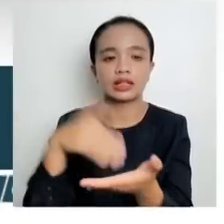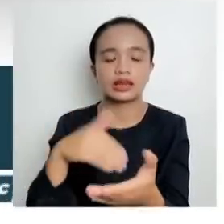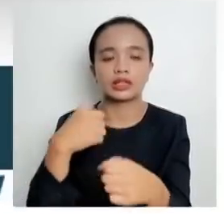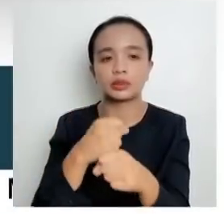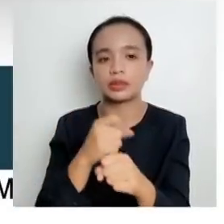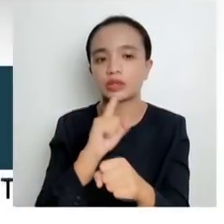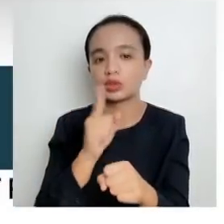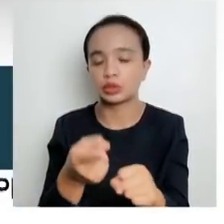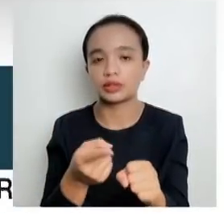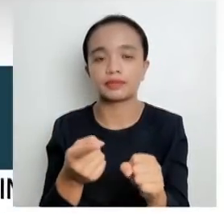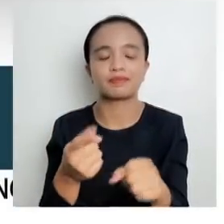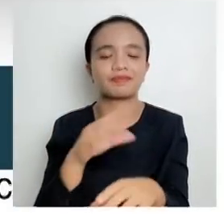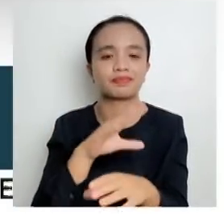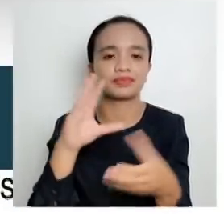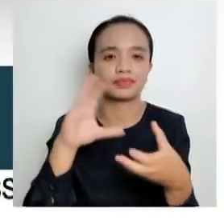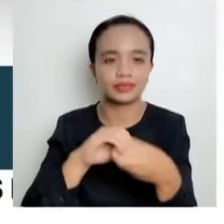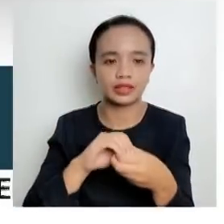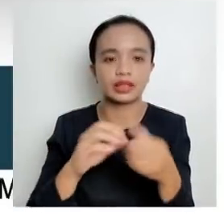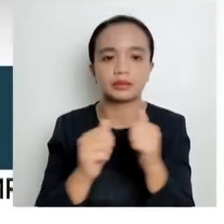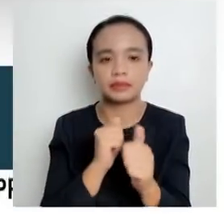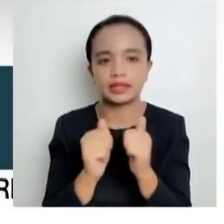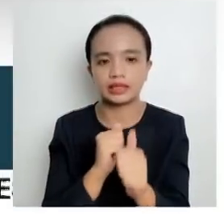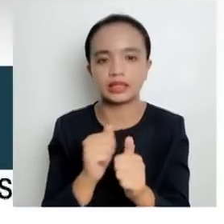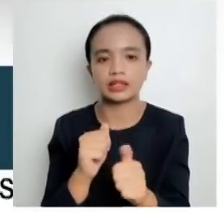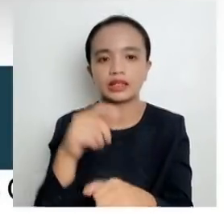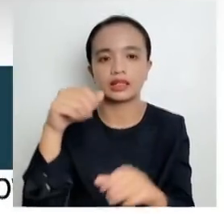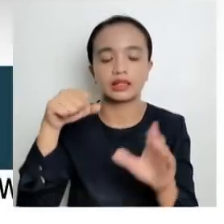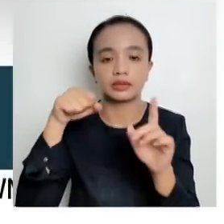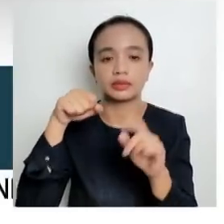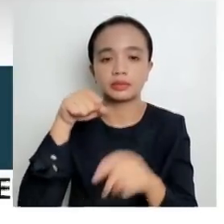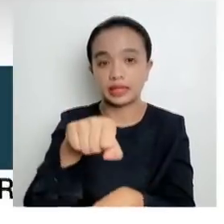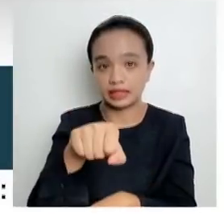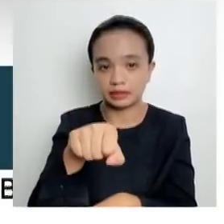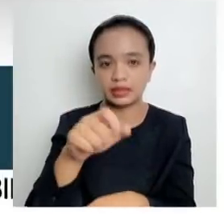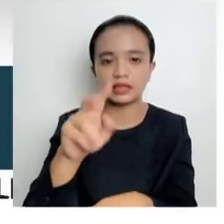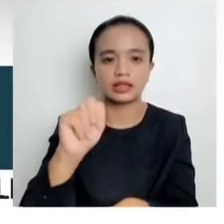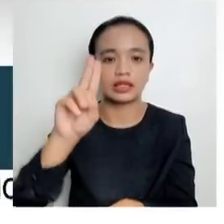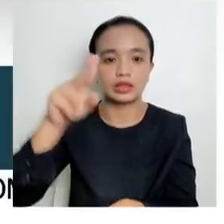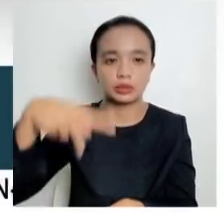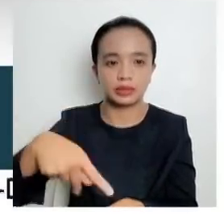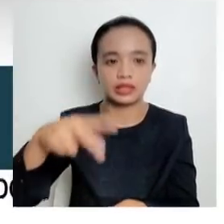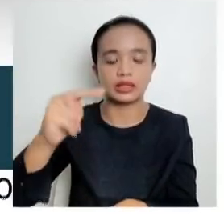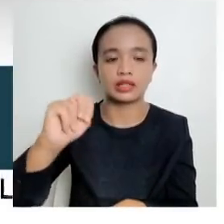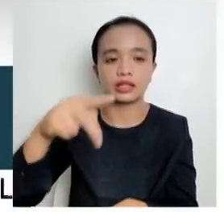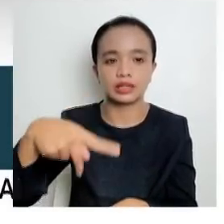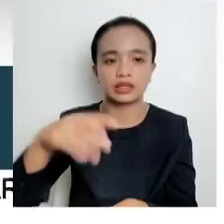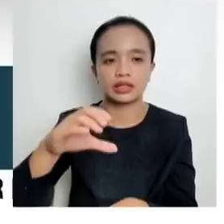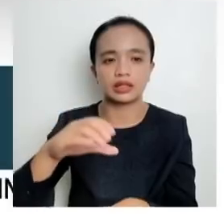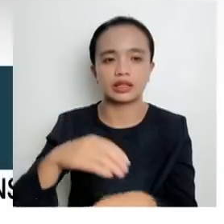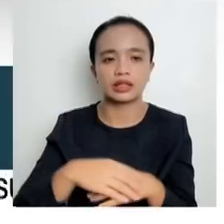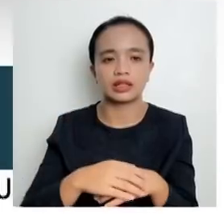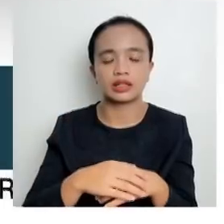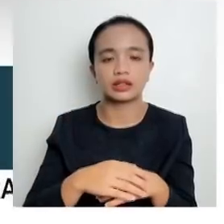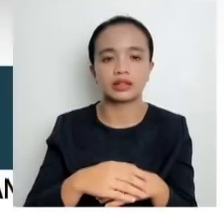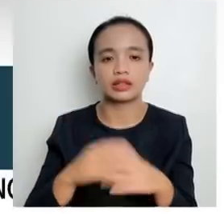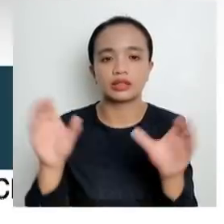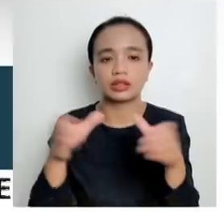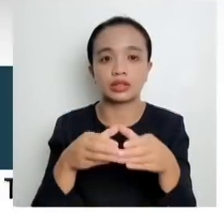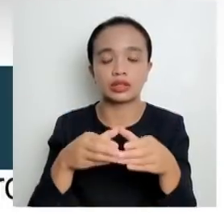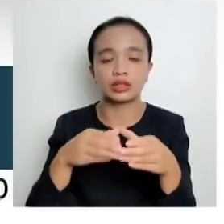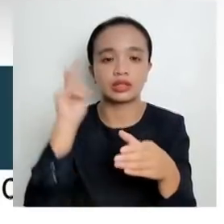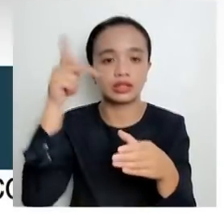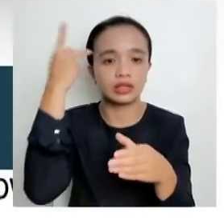the PDP Laban, National Unity Party, and Nacionalista Party. Under the agreement, the parties pledged to give their